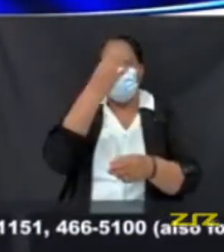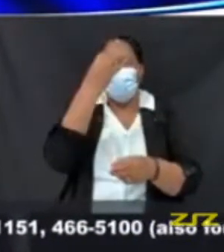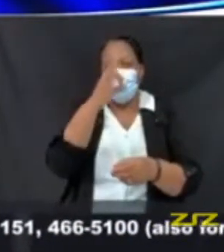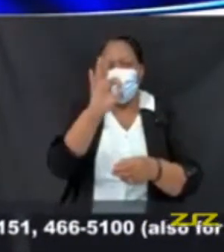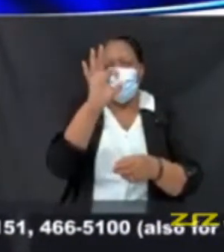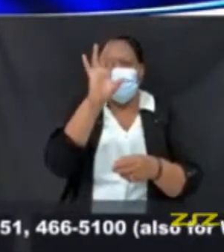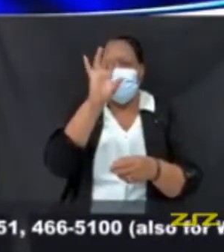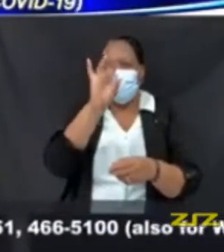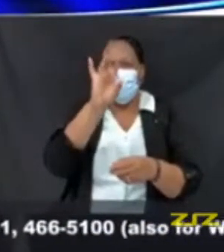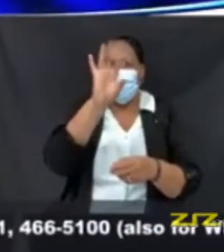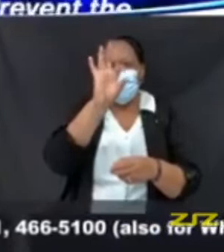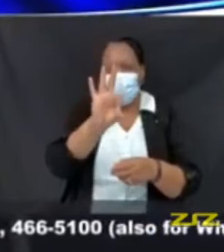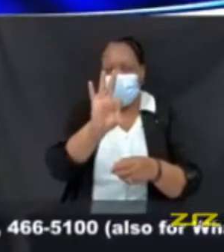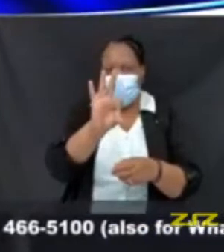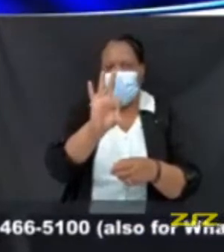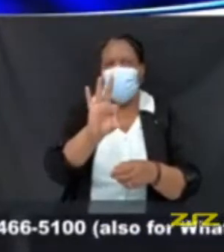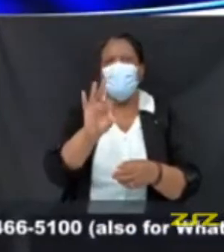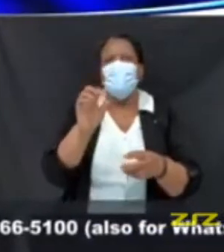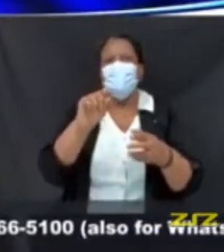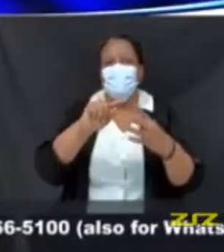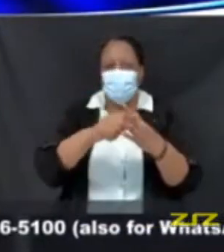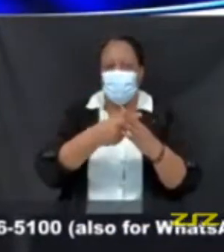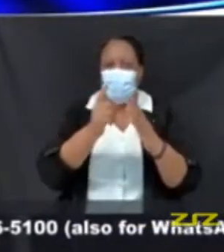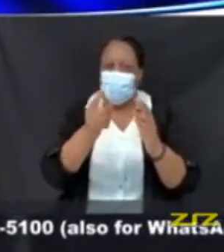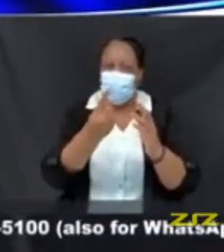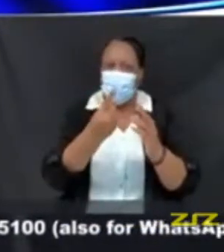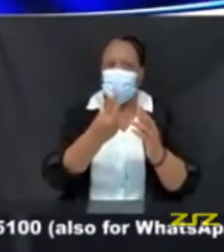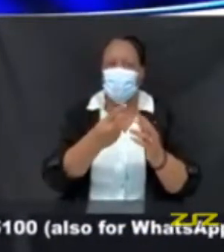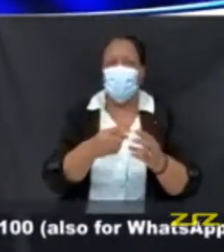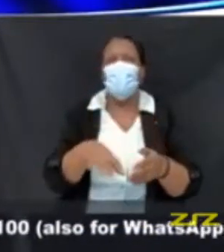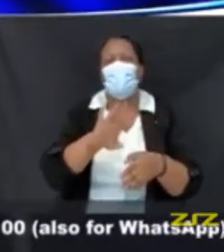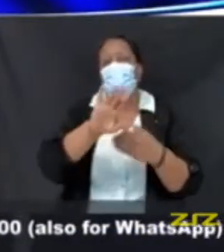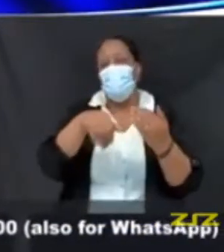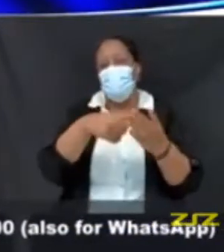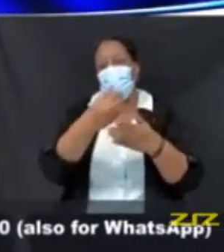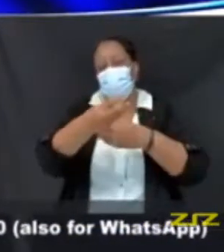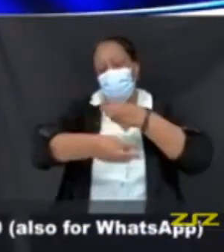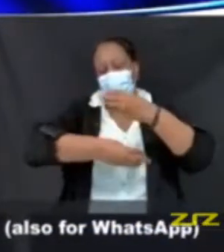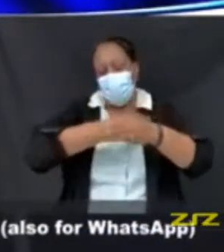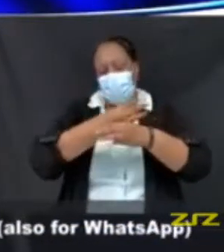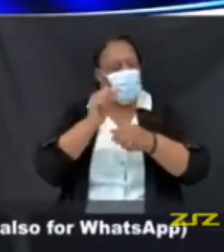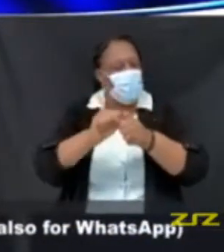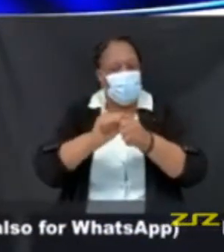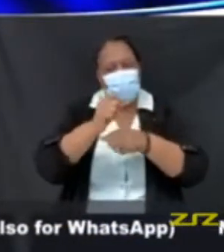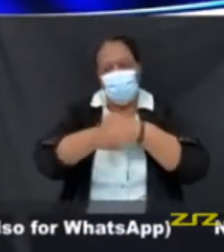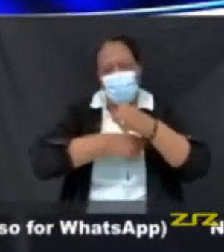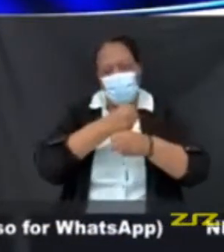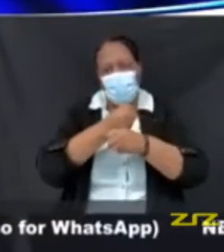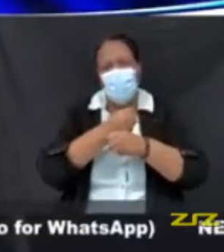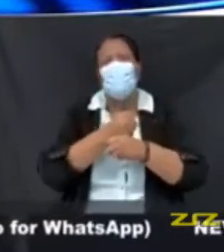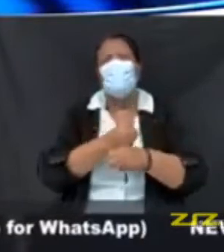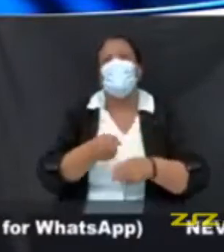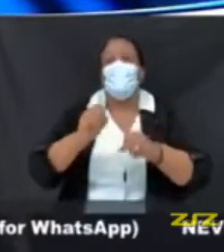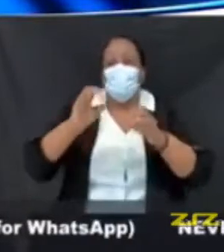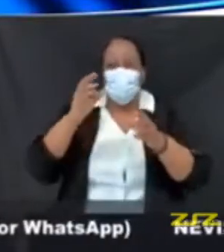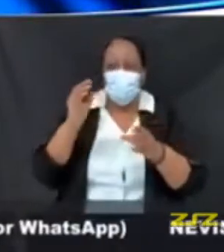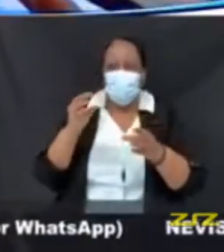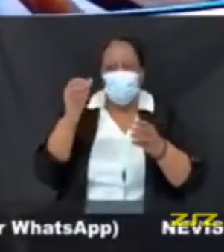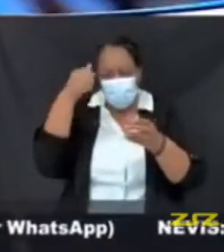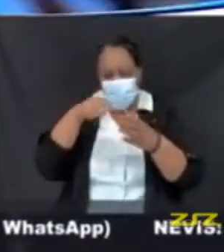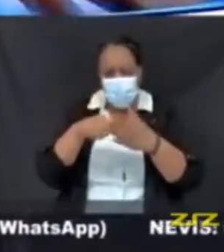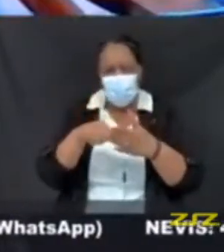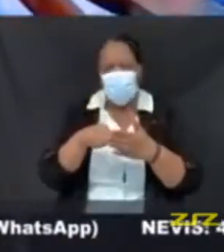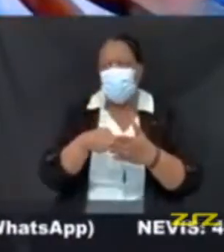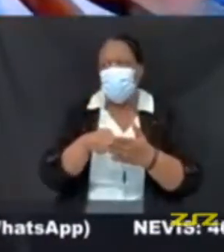the International Day for Disaster Risk Reduction have been organized in an effort to achieve two core objectives. One,